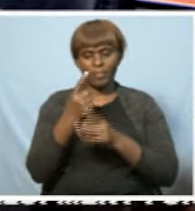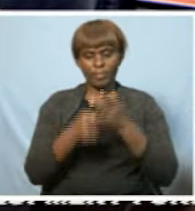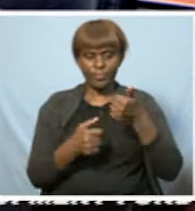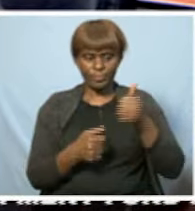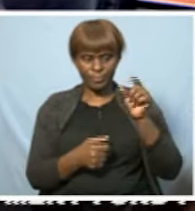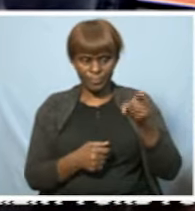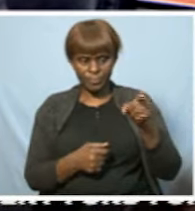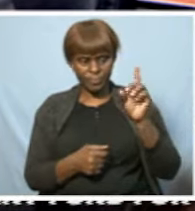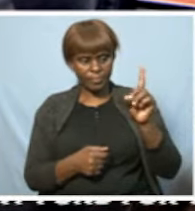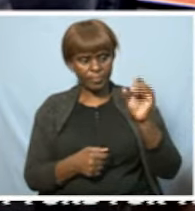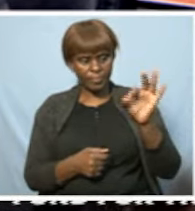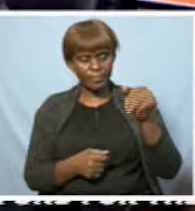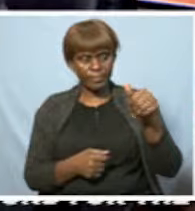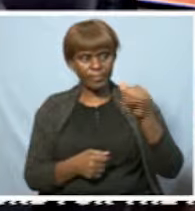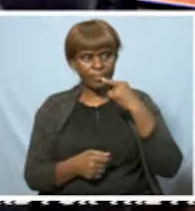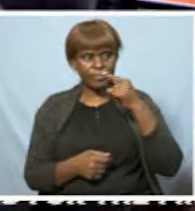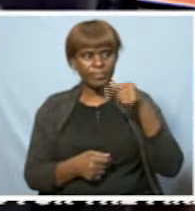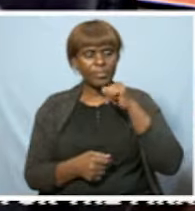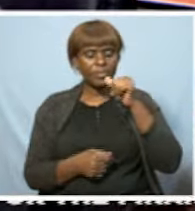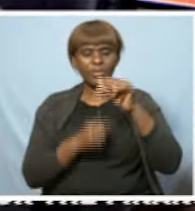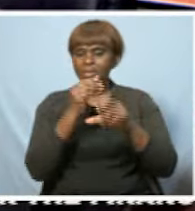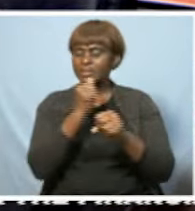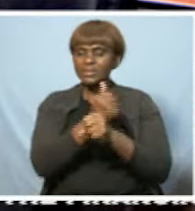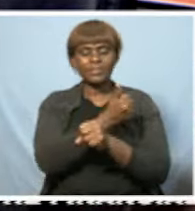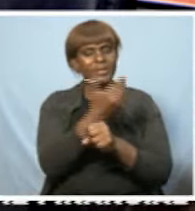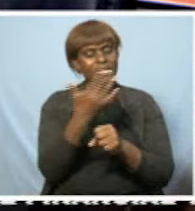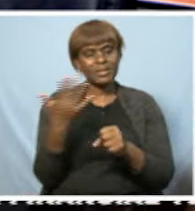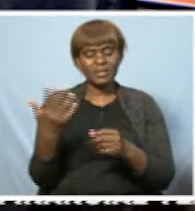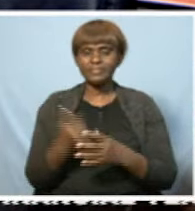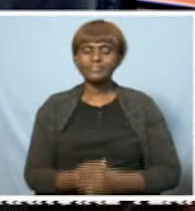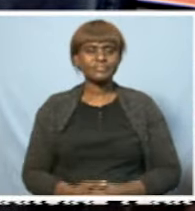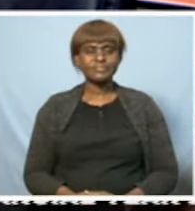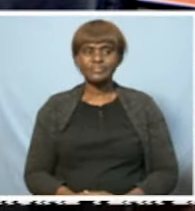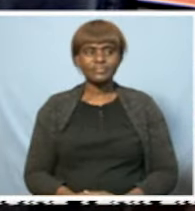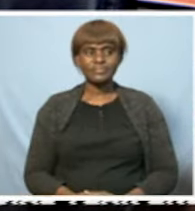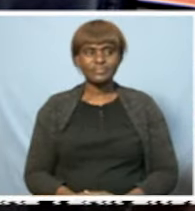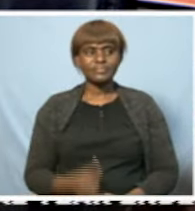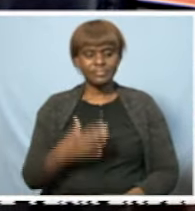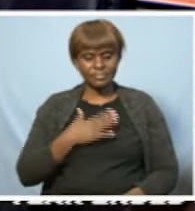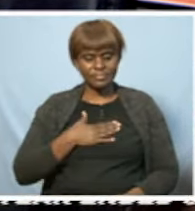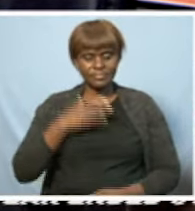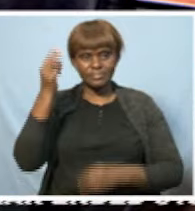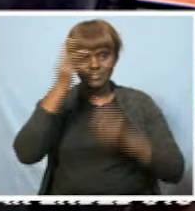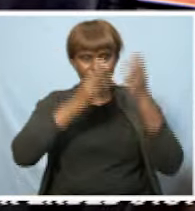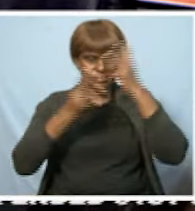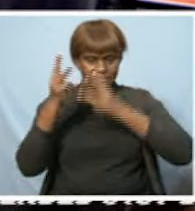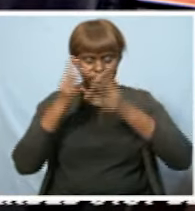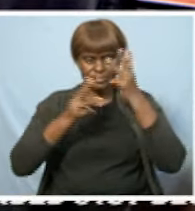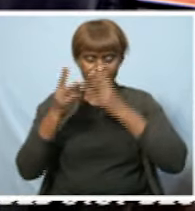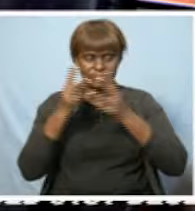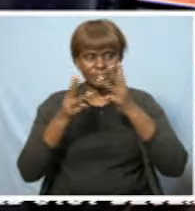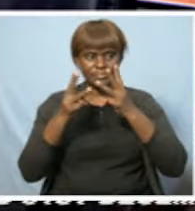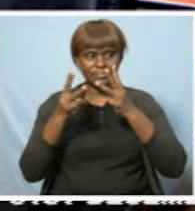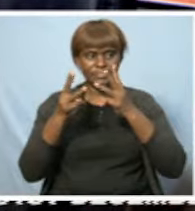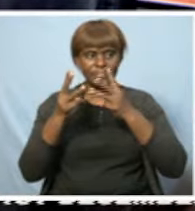is submitting, they didn't receive anything. And that is my concern.